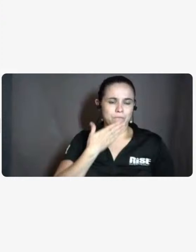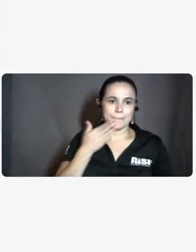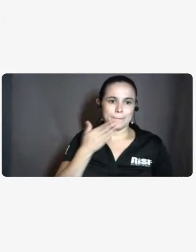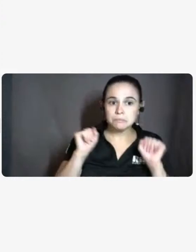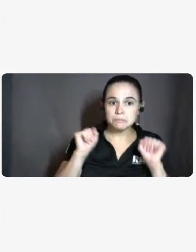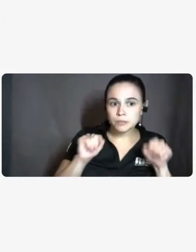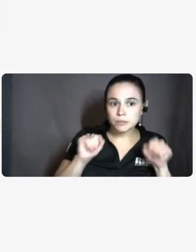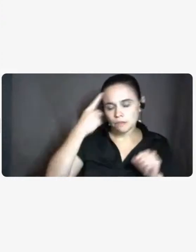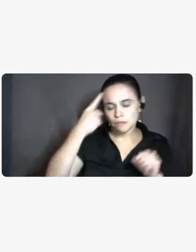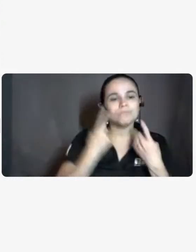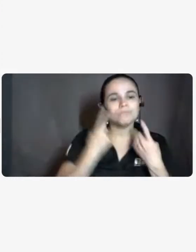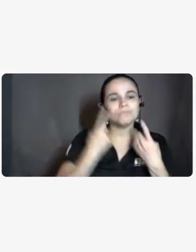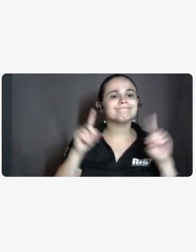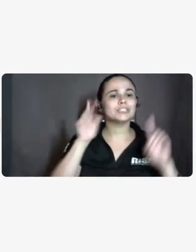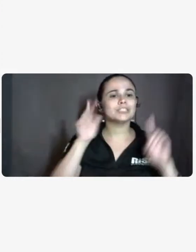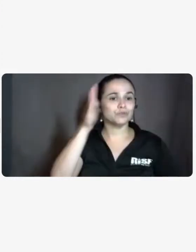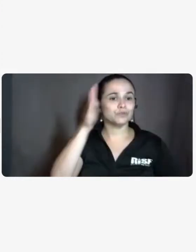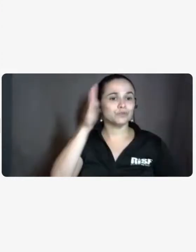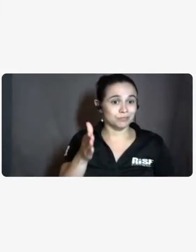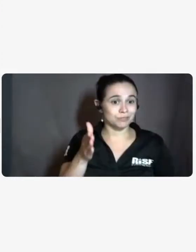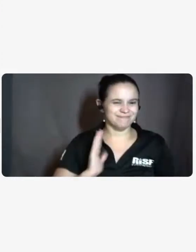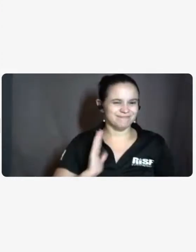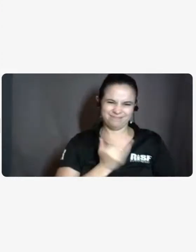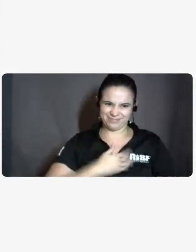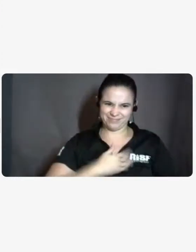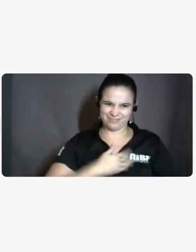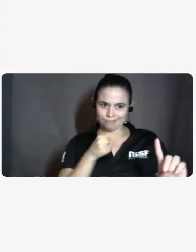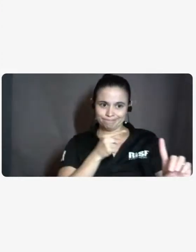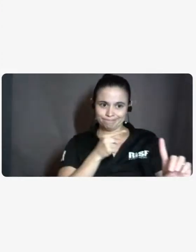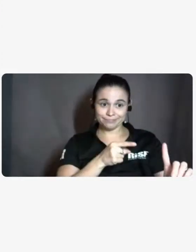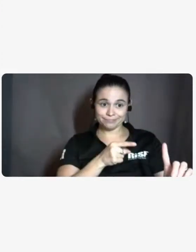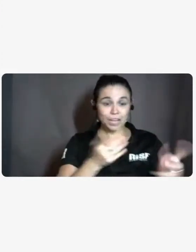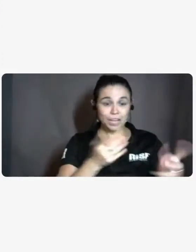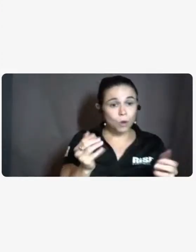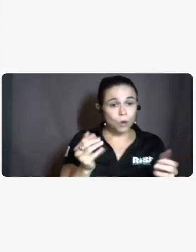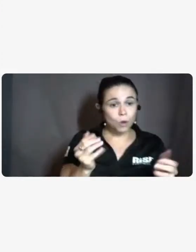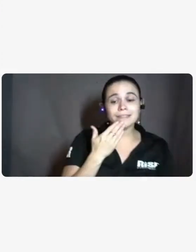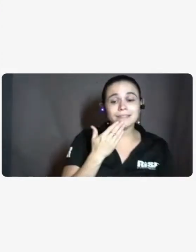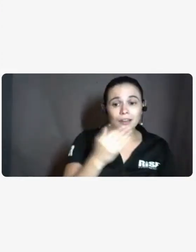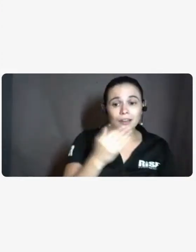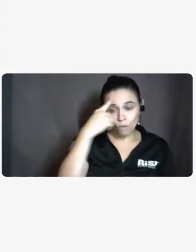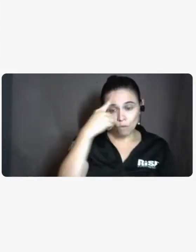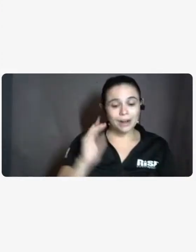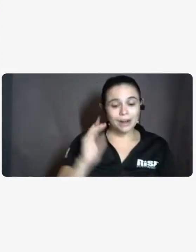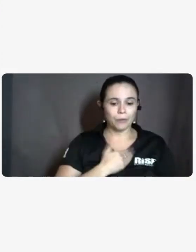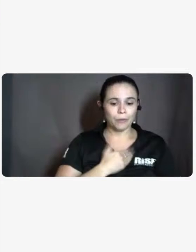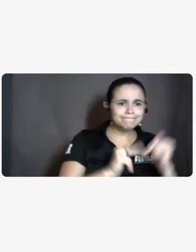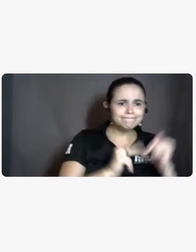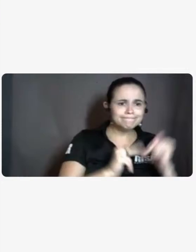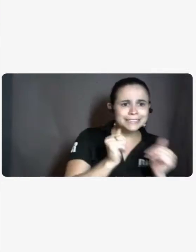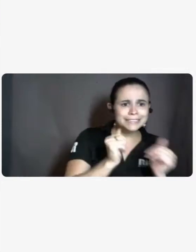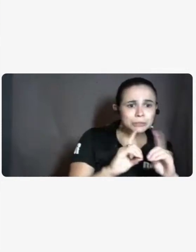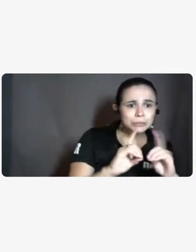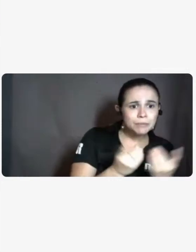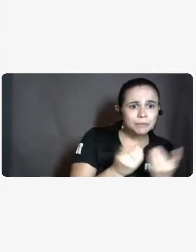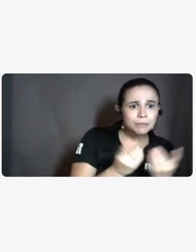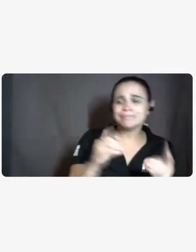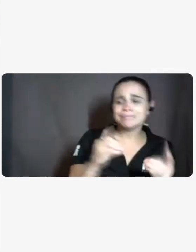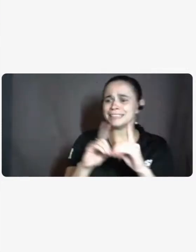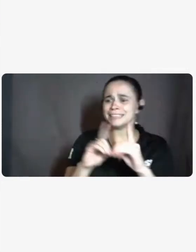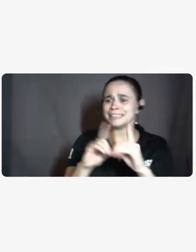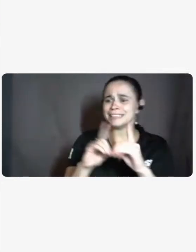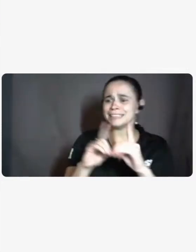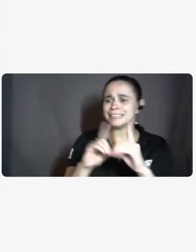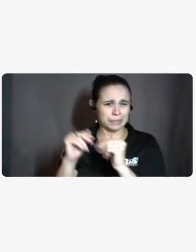I want to thank our facilities department, and especially our facilities director, Mr. Owen Chang, our interim assistant